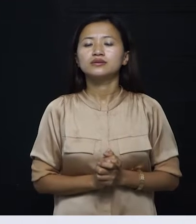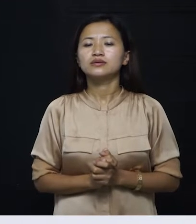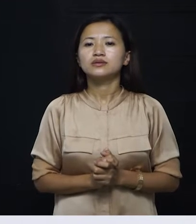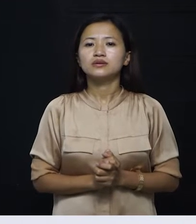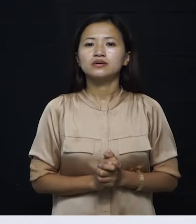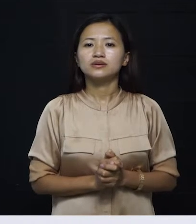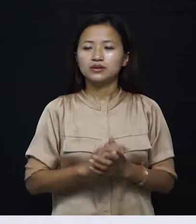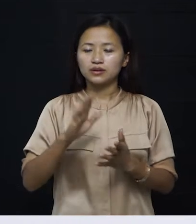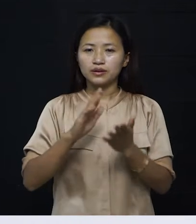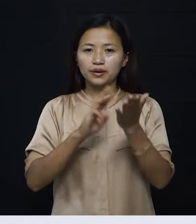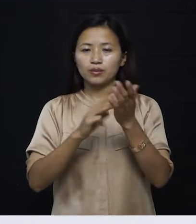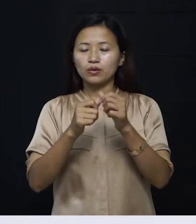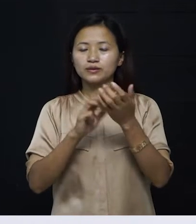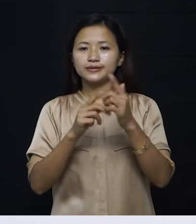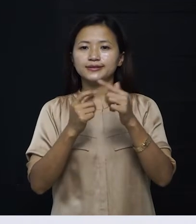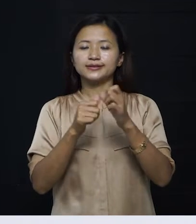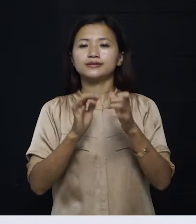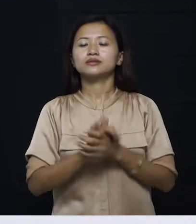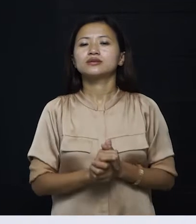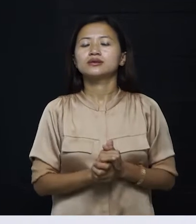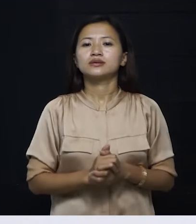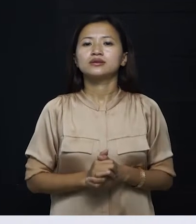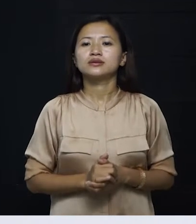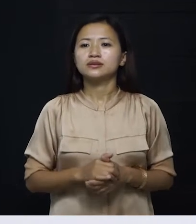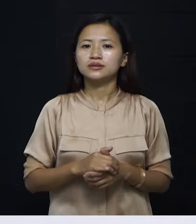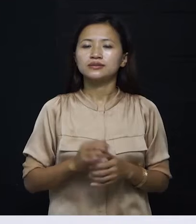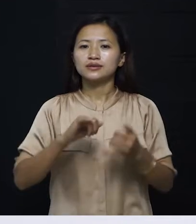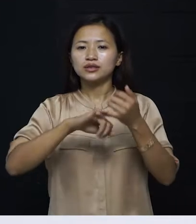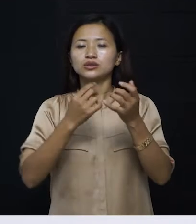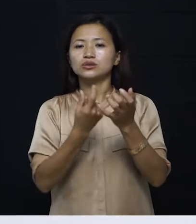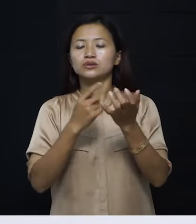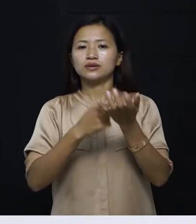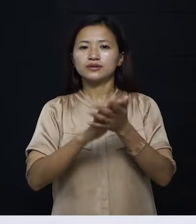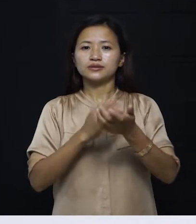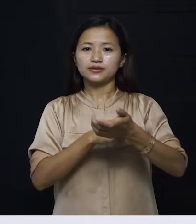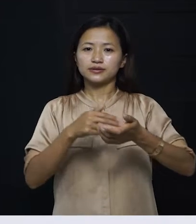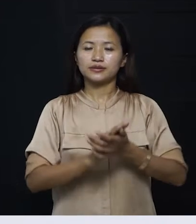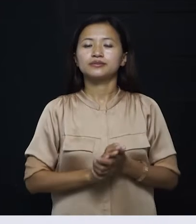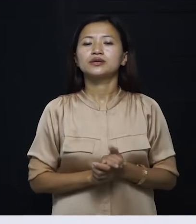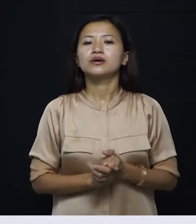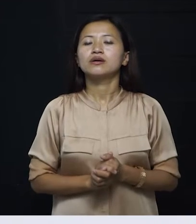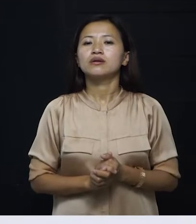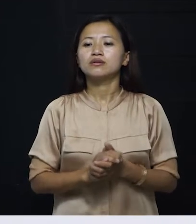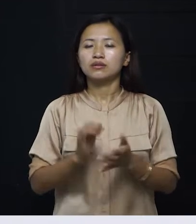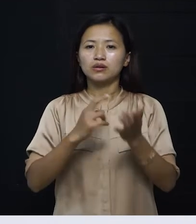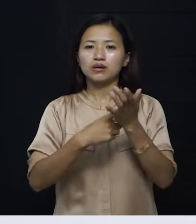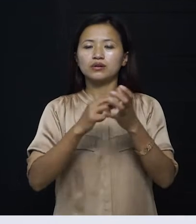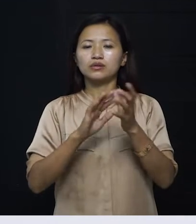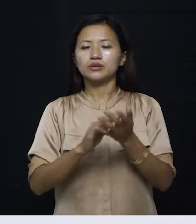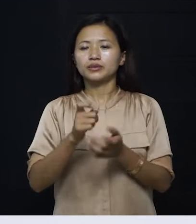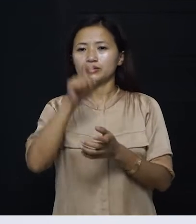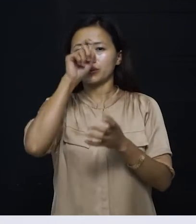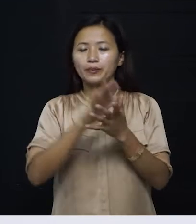Latin words moneta, okay? That means moneta, that is the surname. It is the surname of the Roman